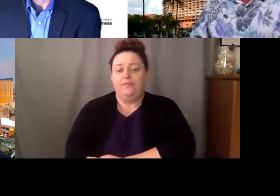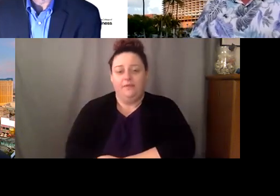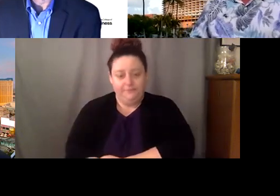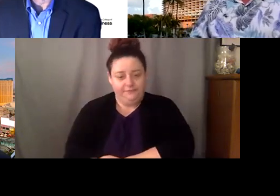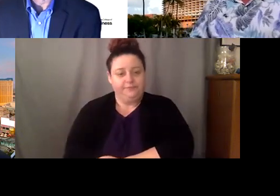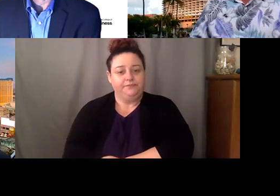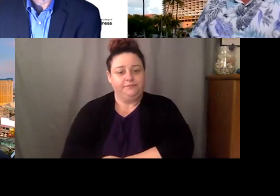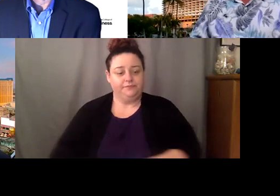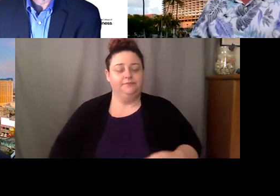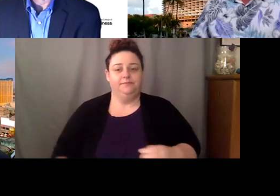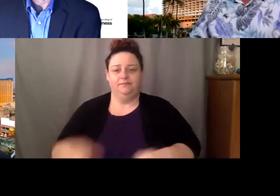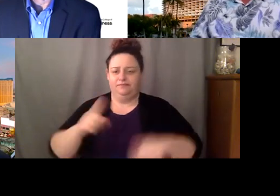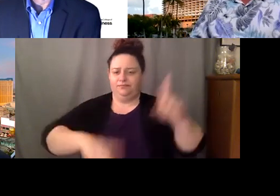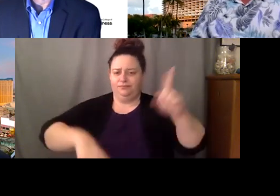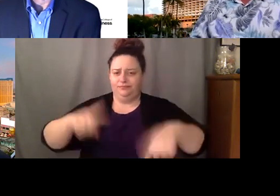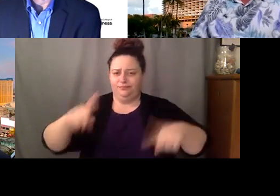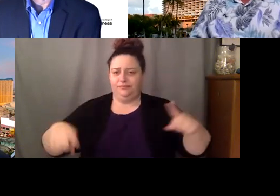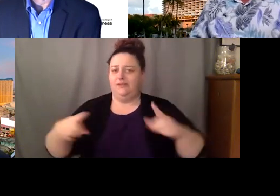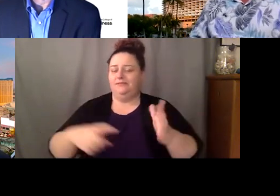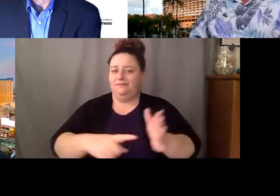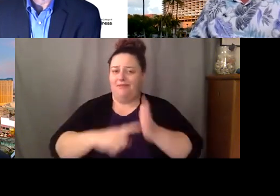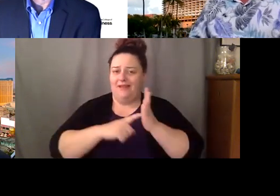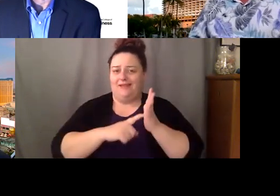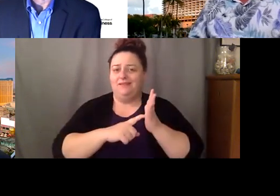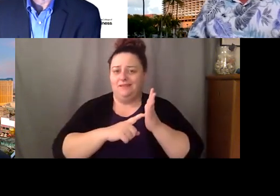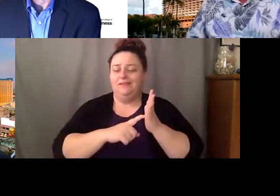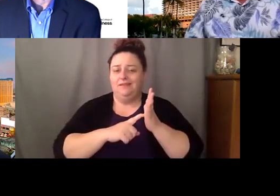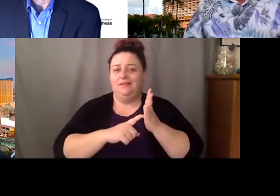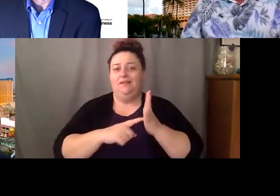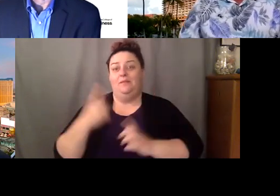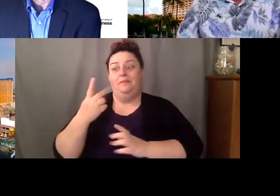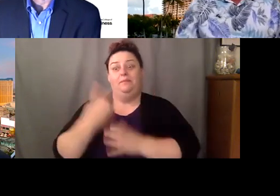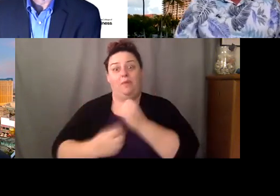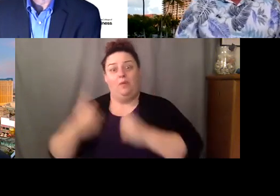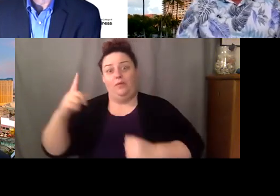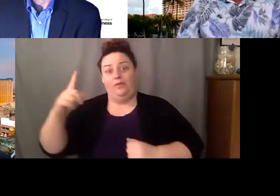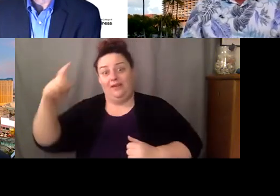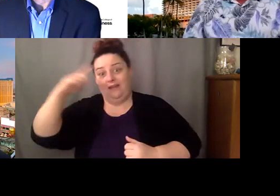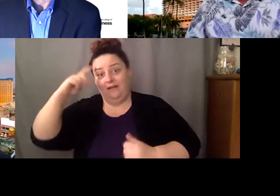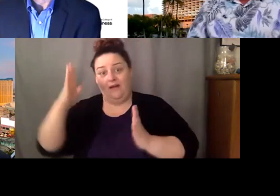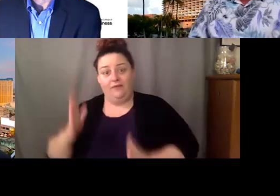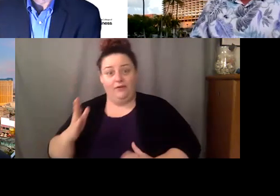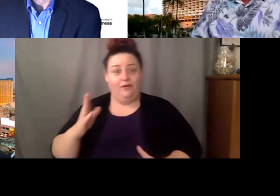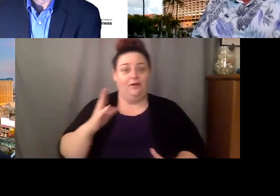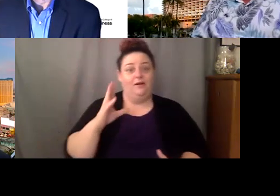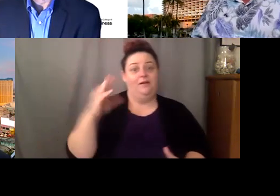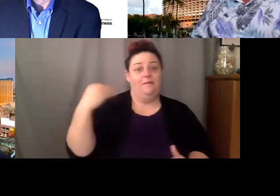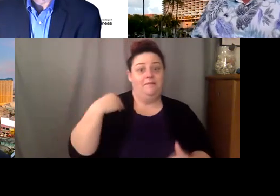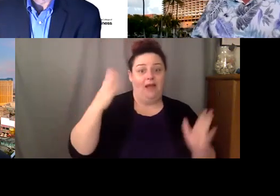countless mandates from both the mayor and the governor over the past